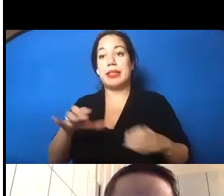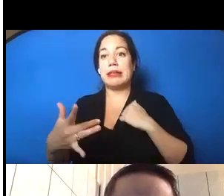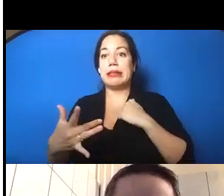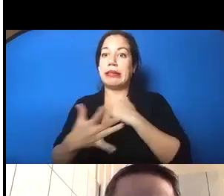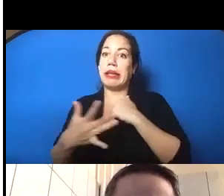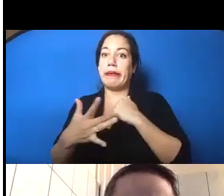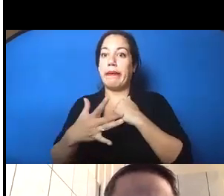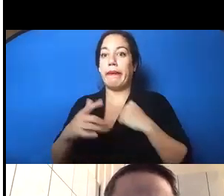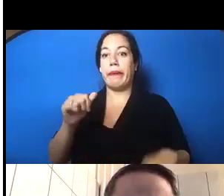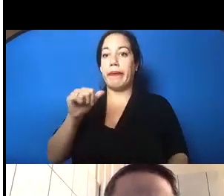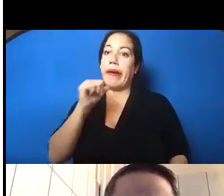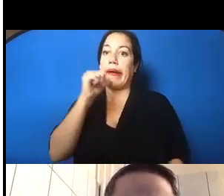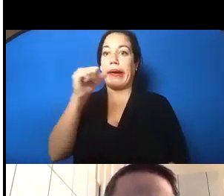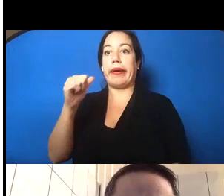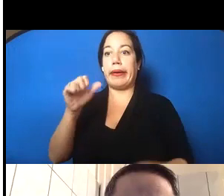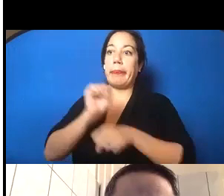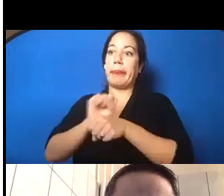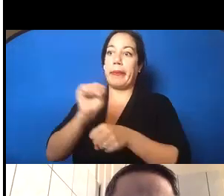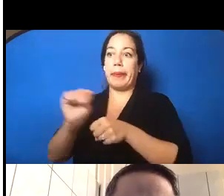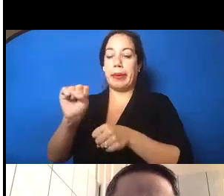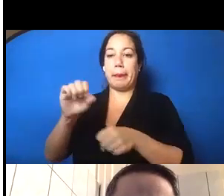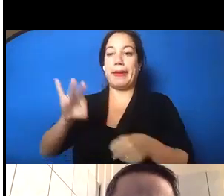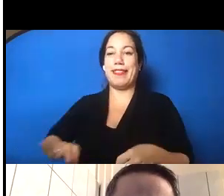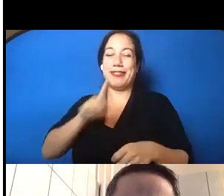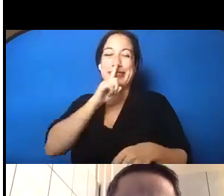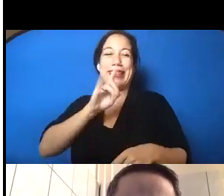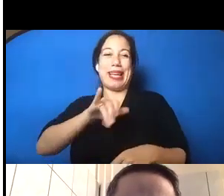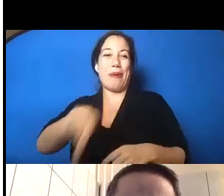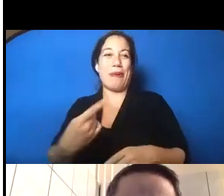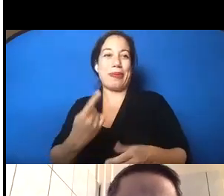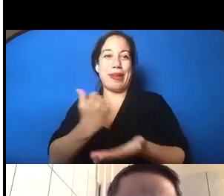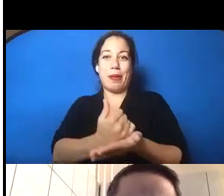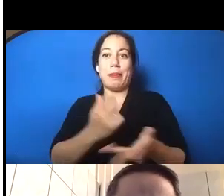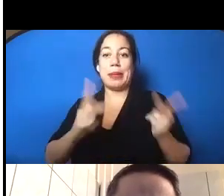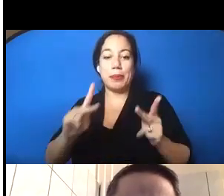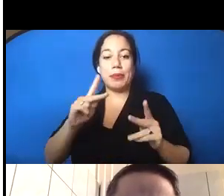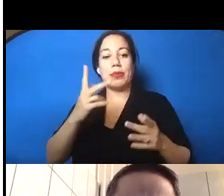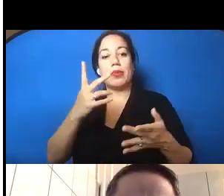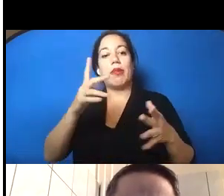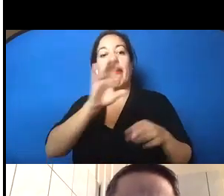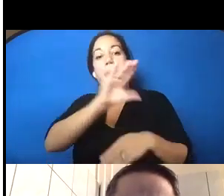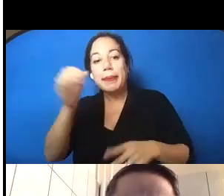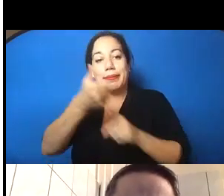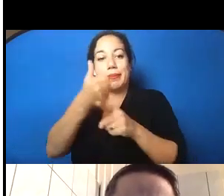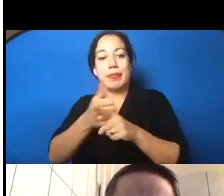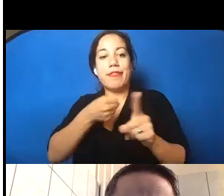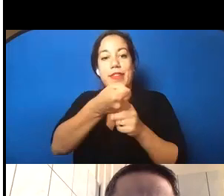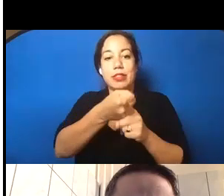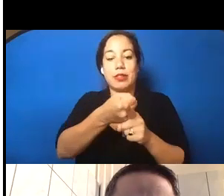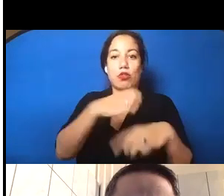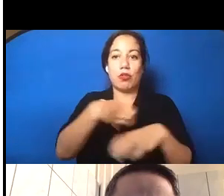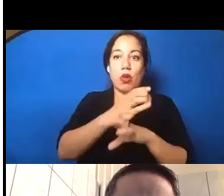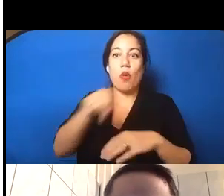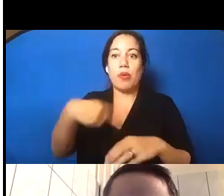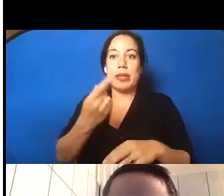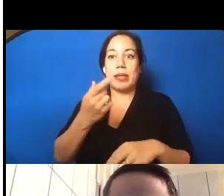unemployment benefit, but that only works for companies who are affected by the crisis, and it's only in the benefit